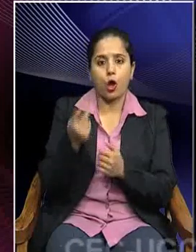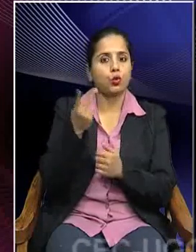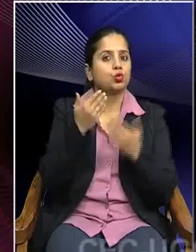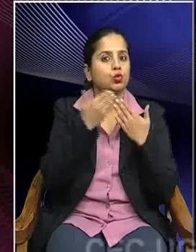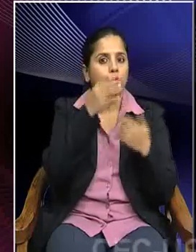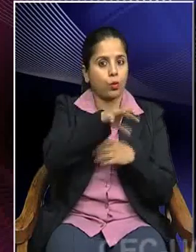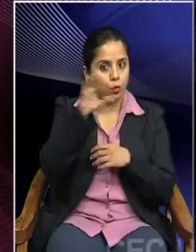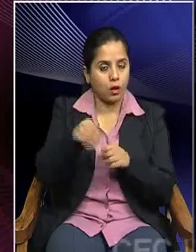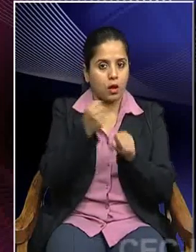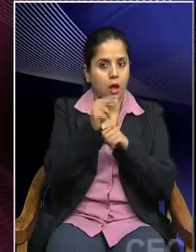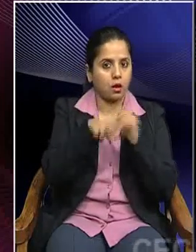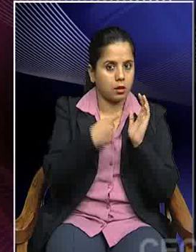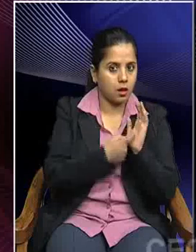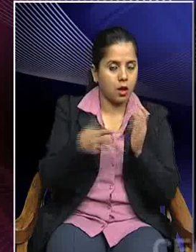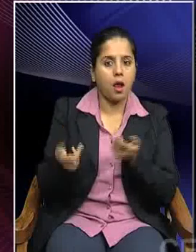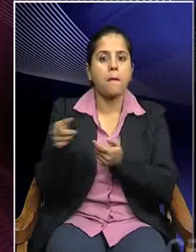schools, Gandhar and Mathura,